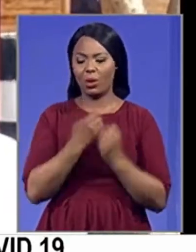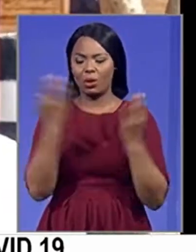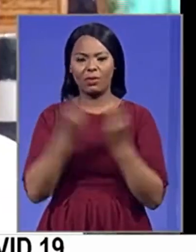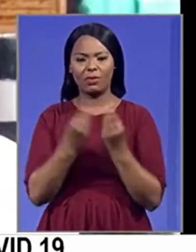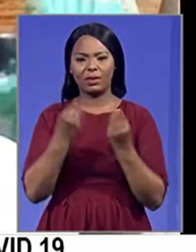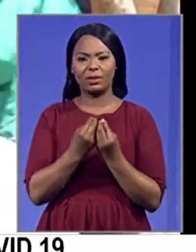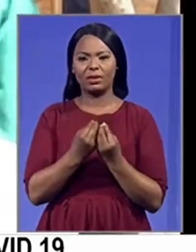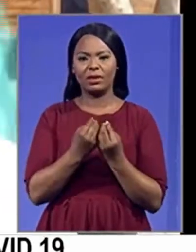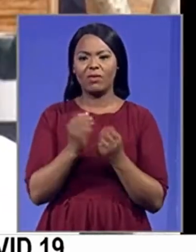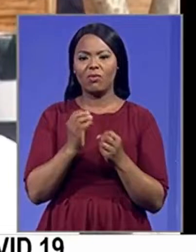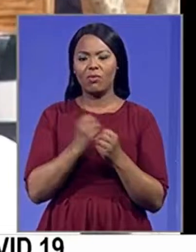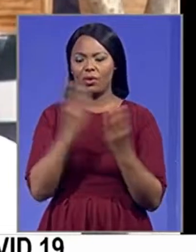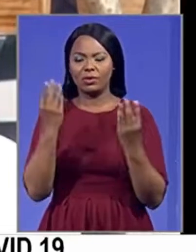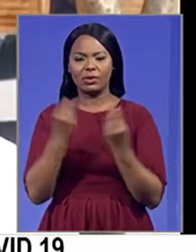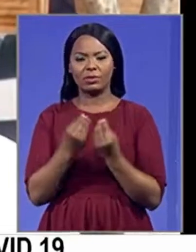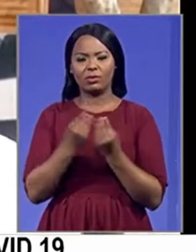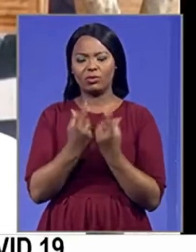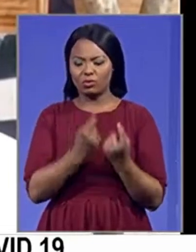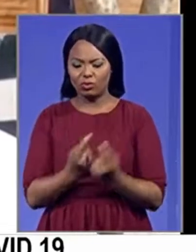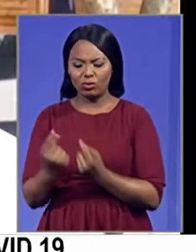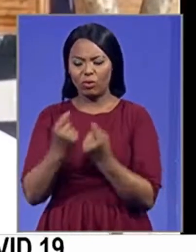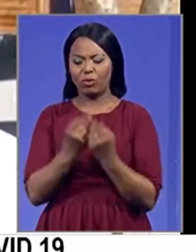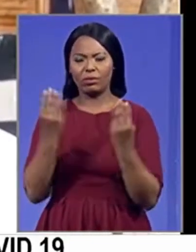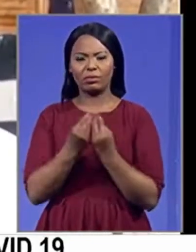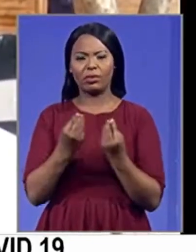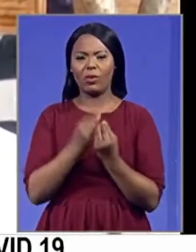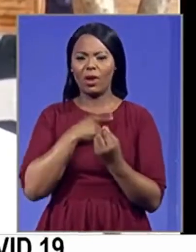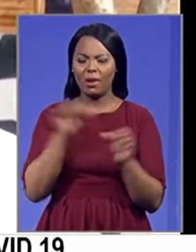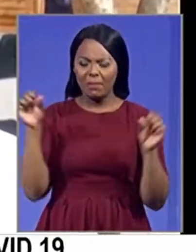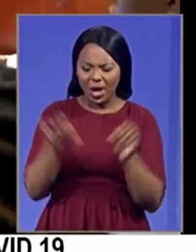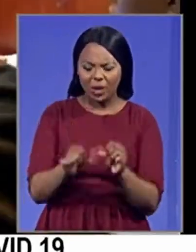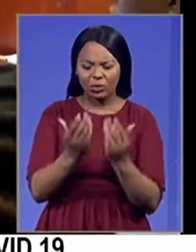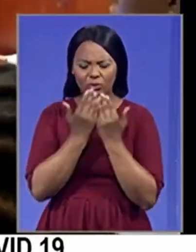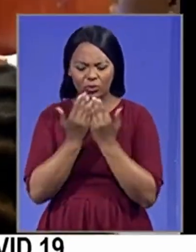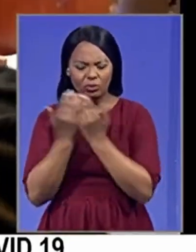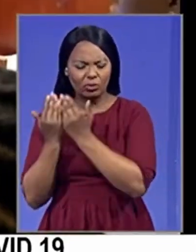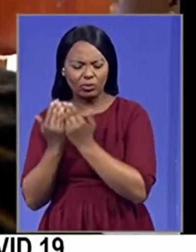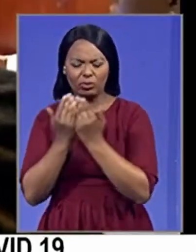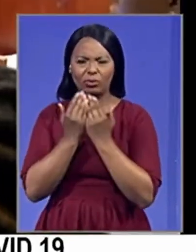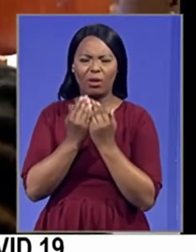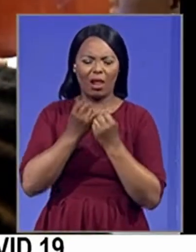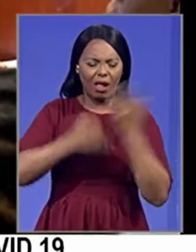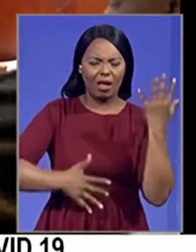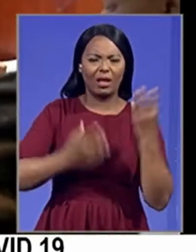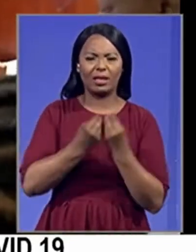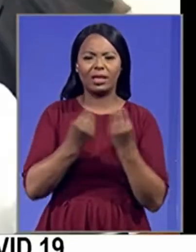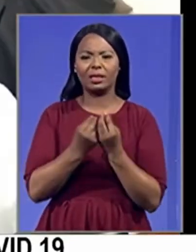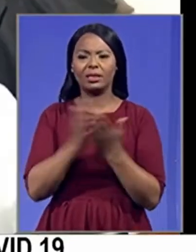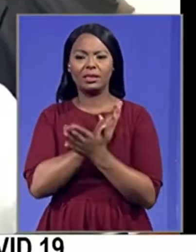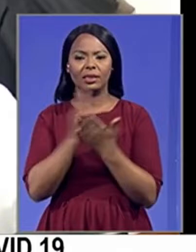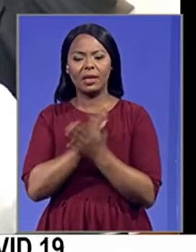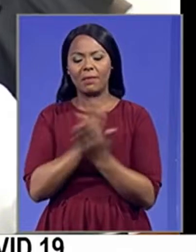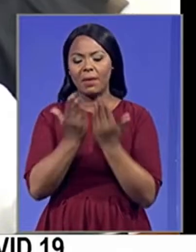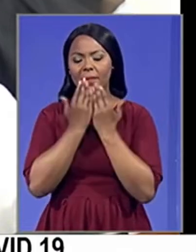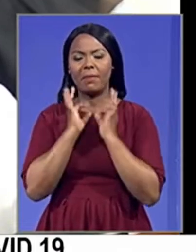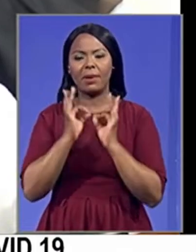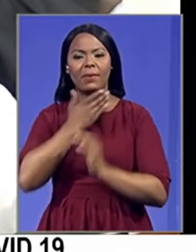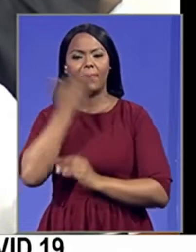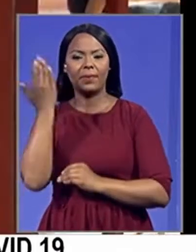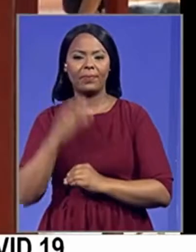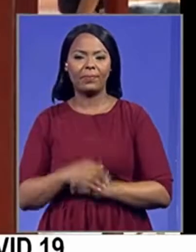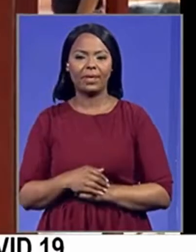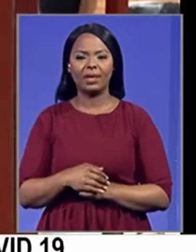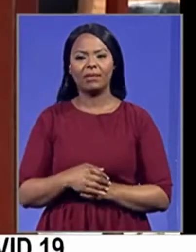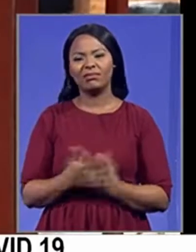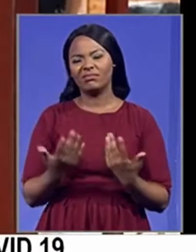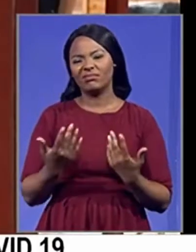nako one. Bana re kgutlela sekolong tlametse re etse re cover space center se re se di etsang. Pampiri e ne le